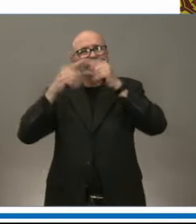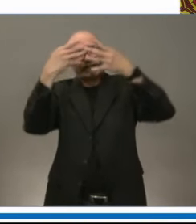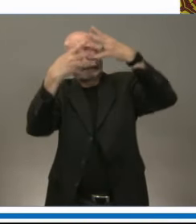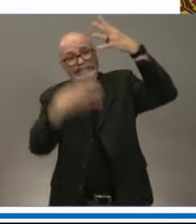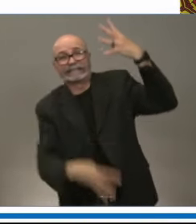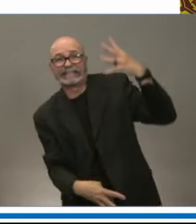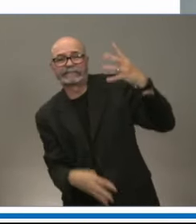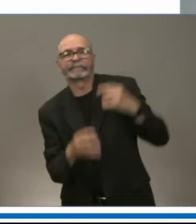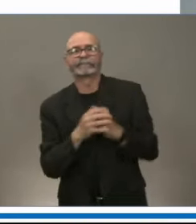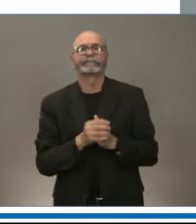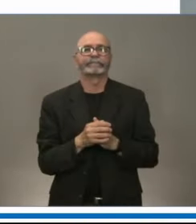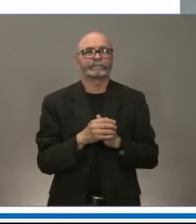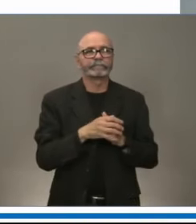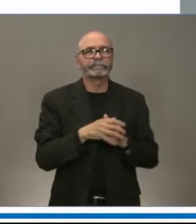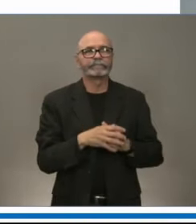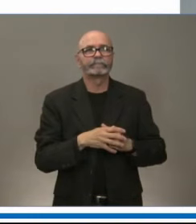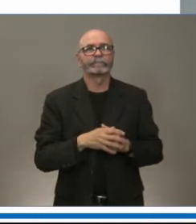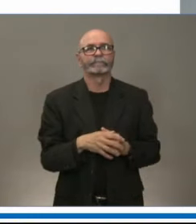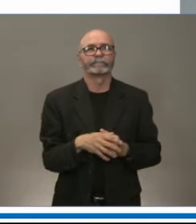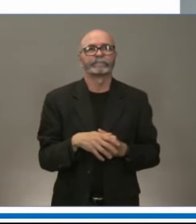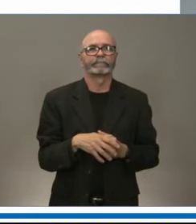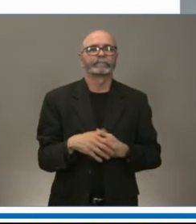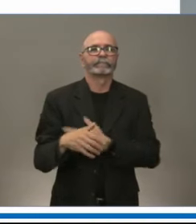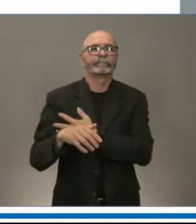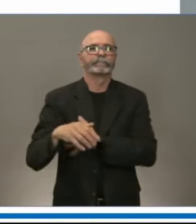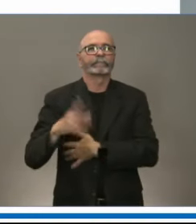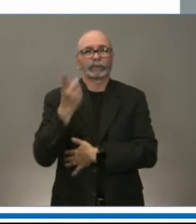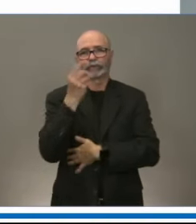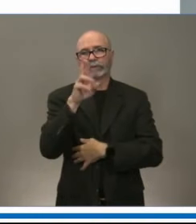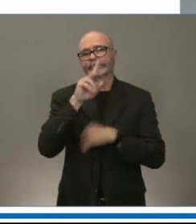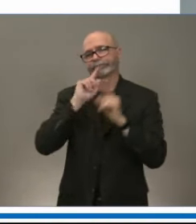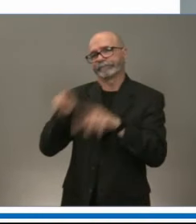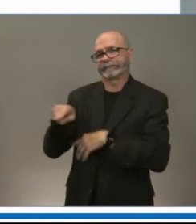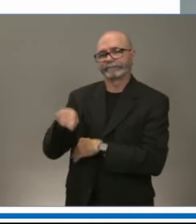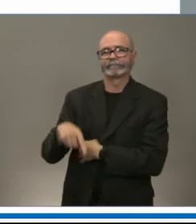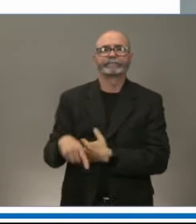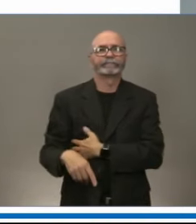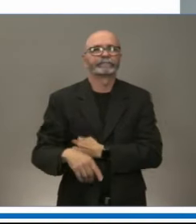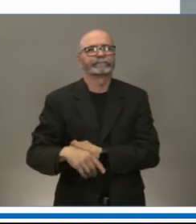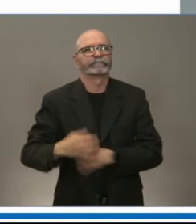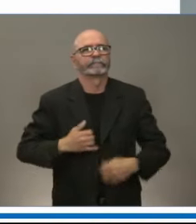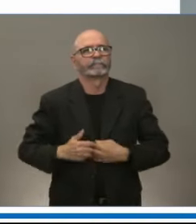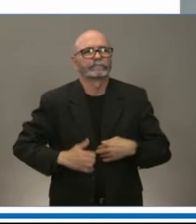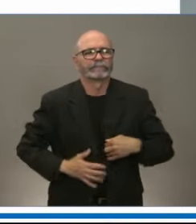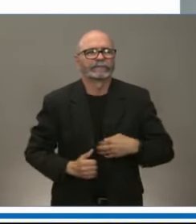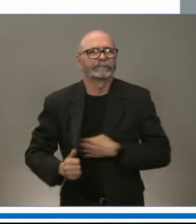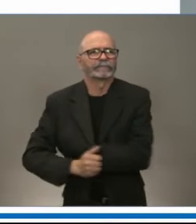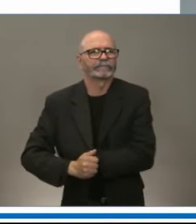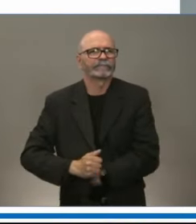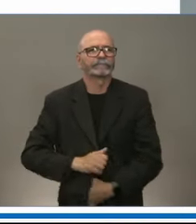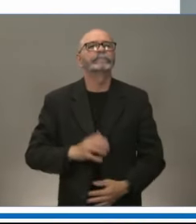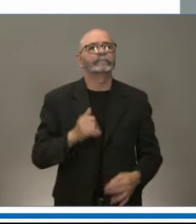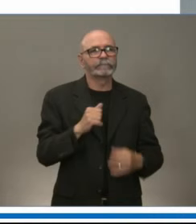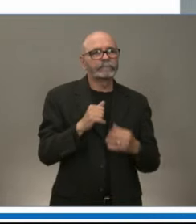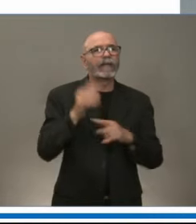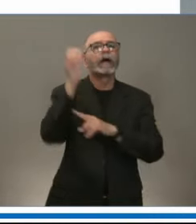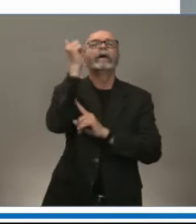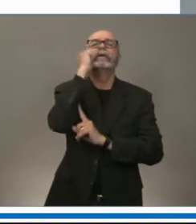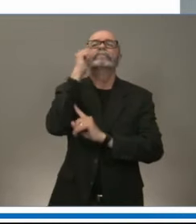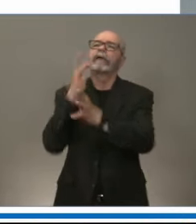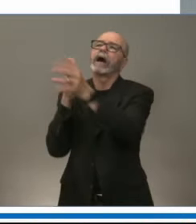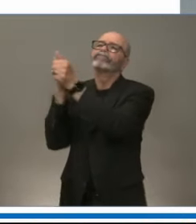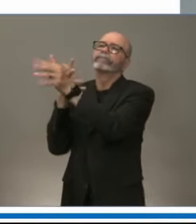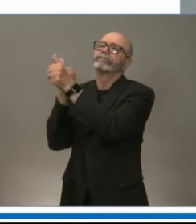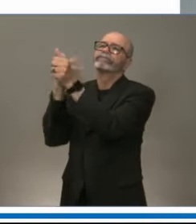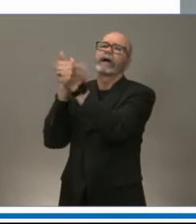So, we've just now started to do daily updates of the number of people in hospital. I'll take that back and look at